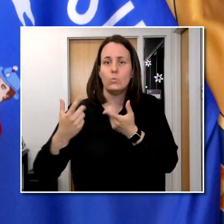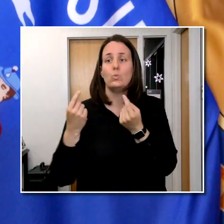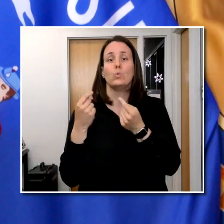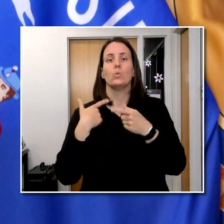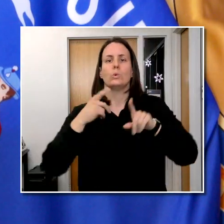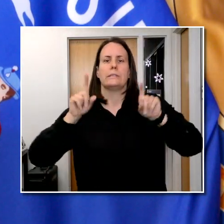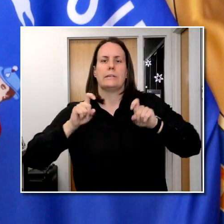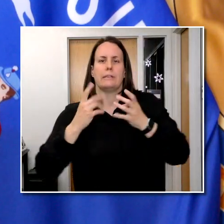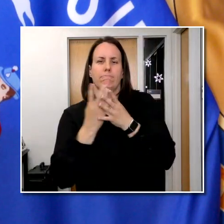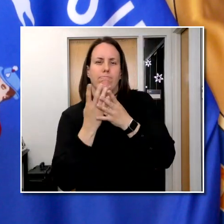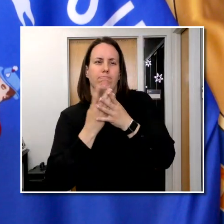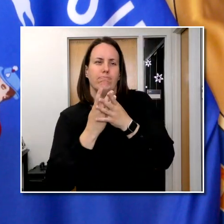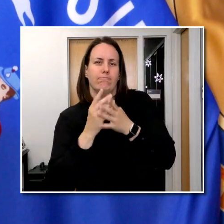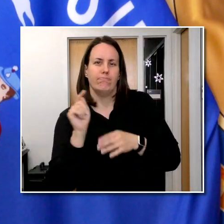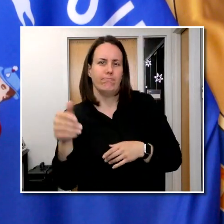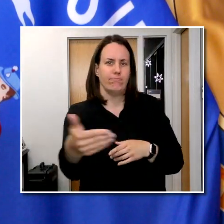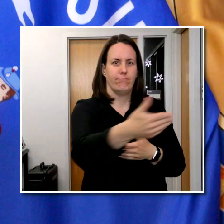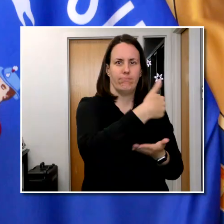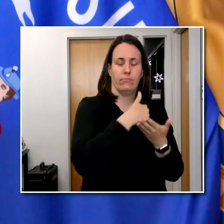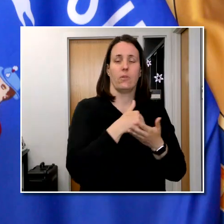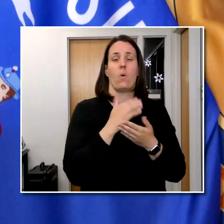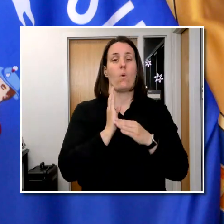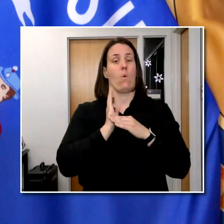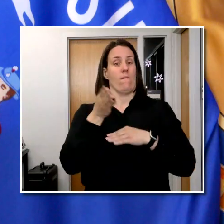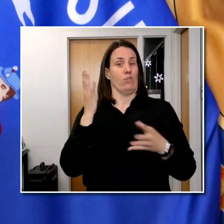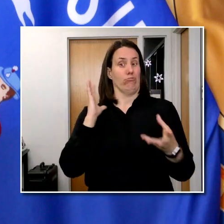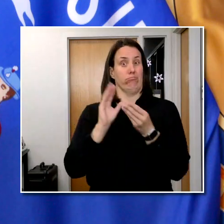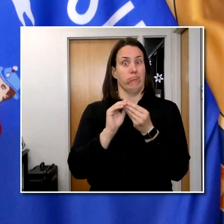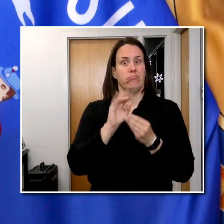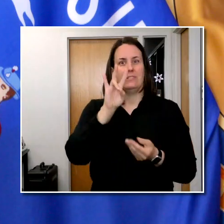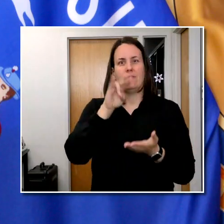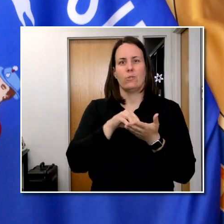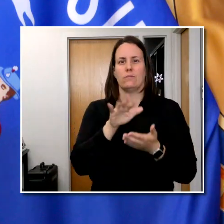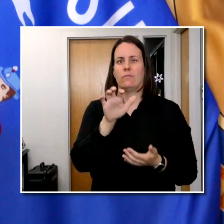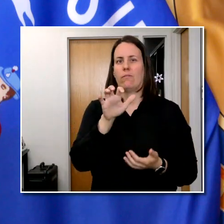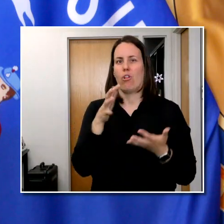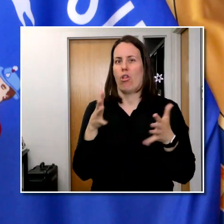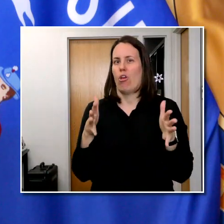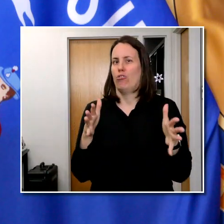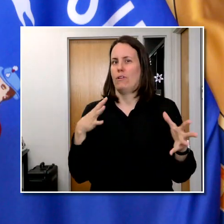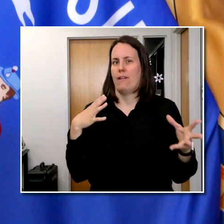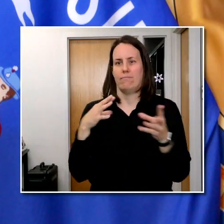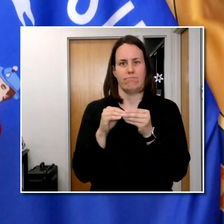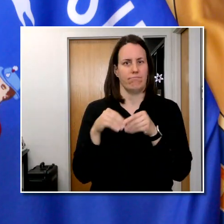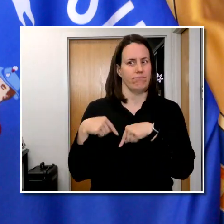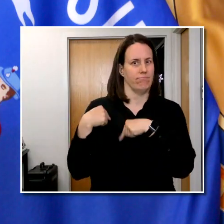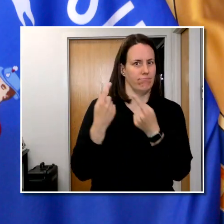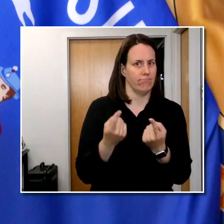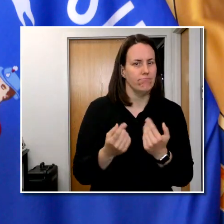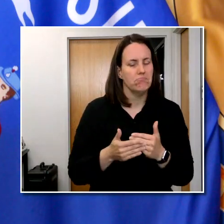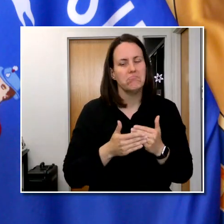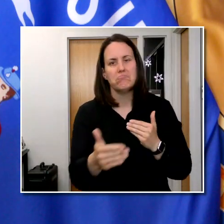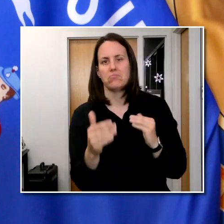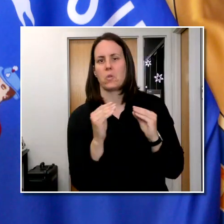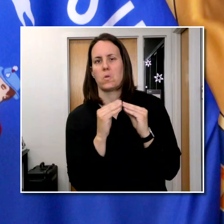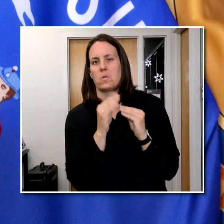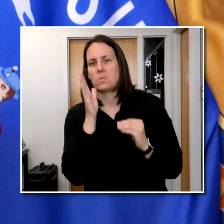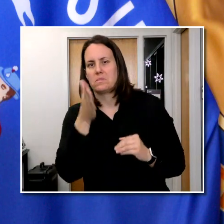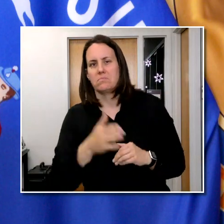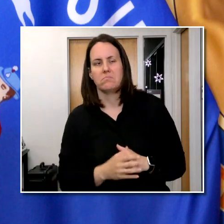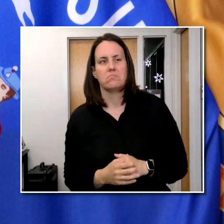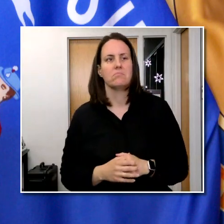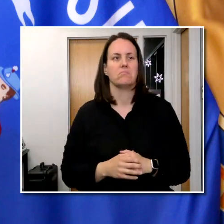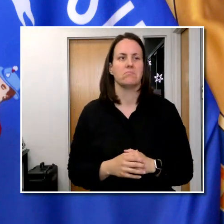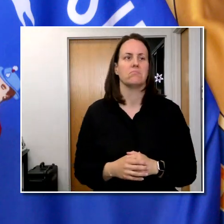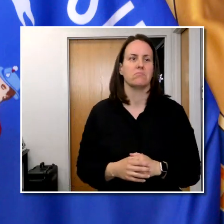specimens across the state. You can expect to see many additional testing sites supported by the National Guard in the coming days